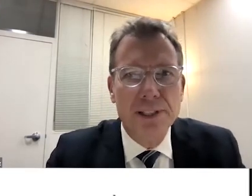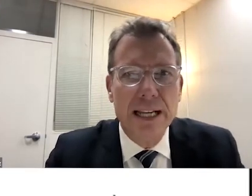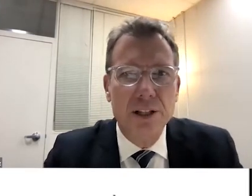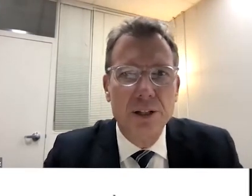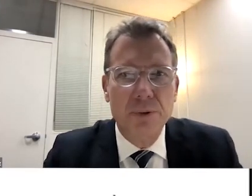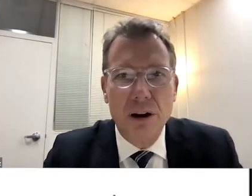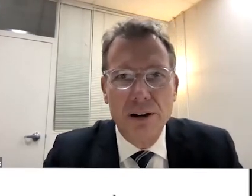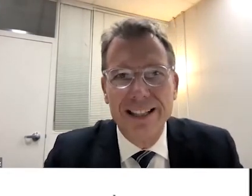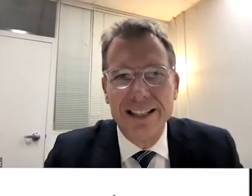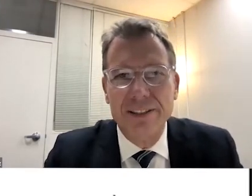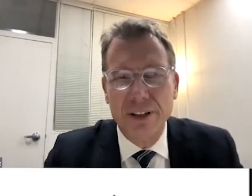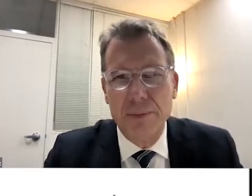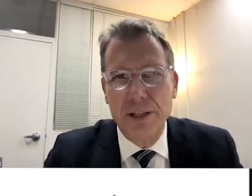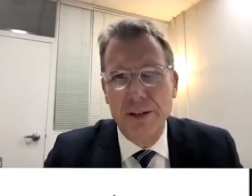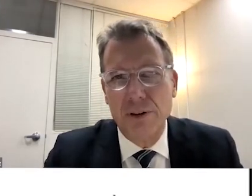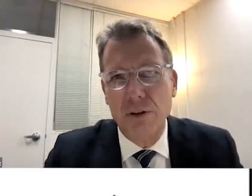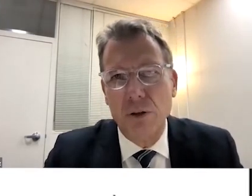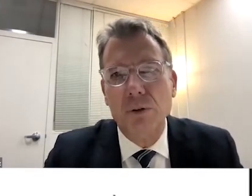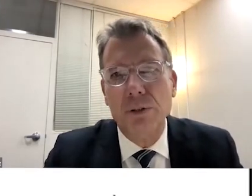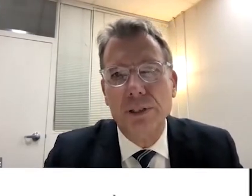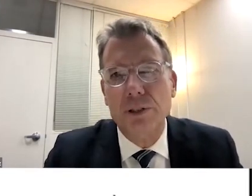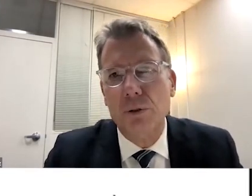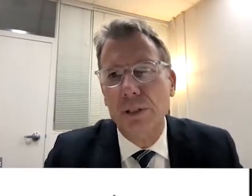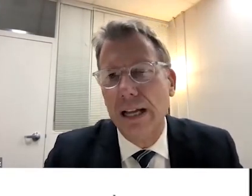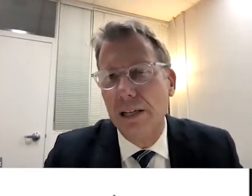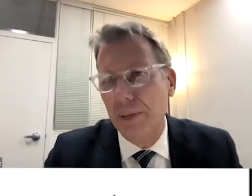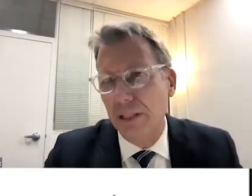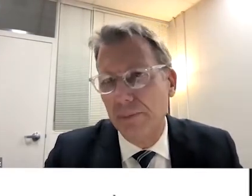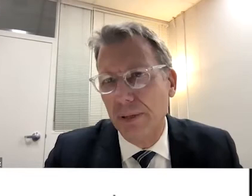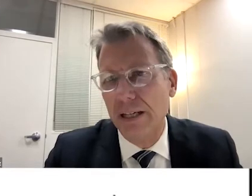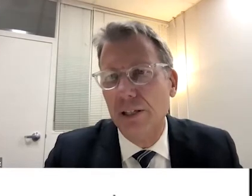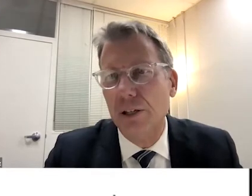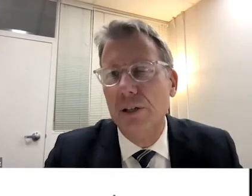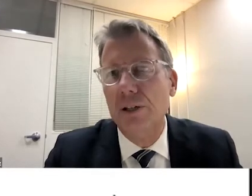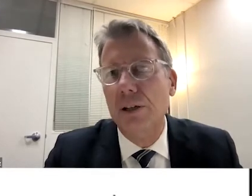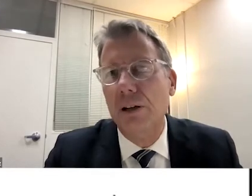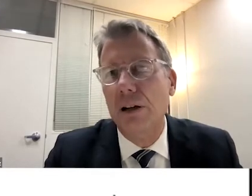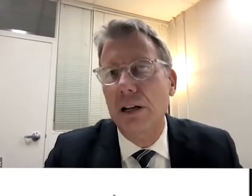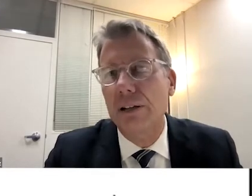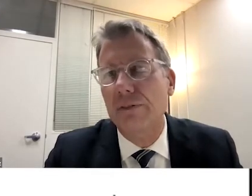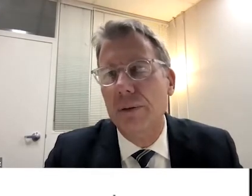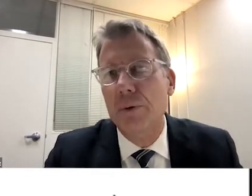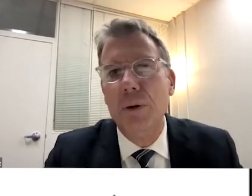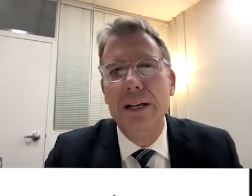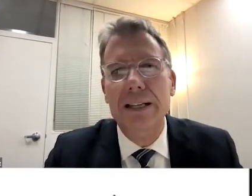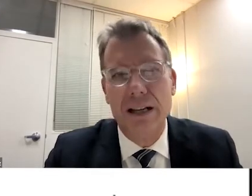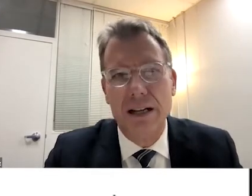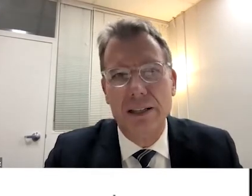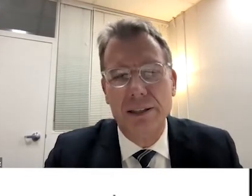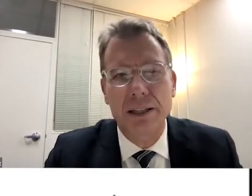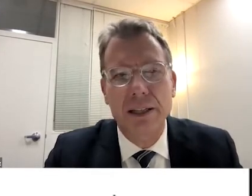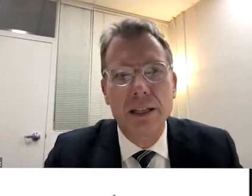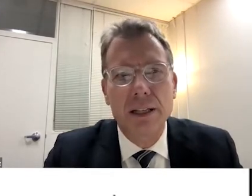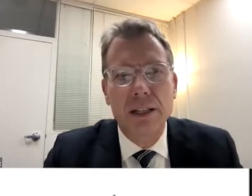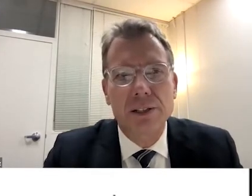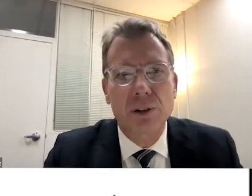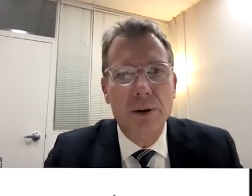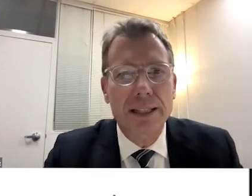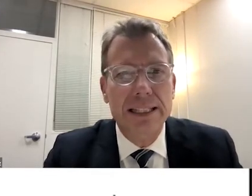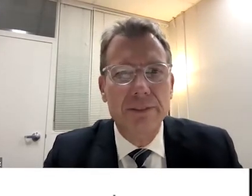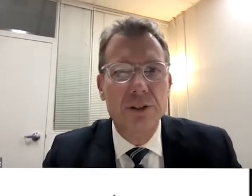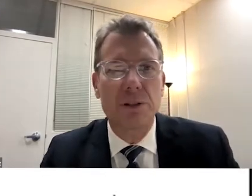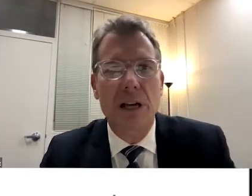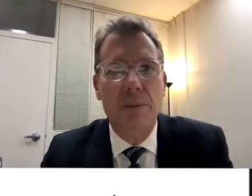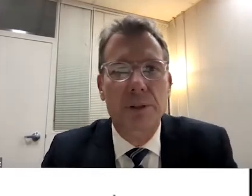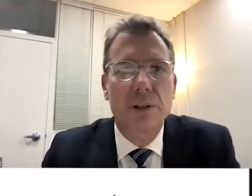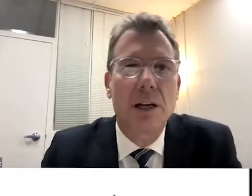board presentation regarding the development of our local control accountability plan occurred on February 9th. So I'd